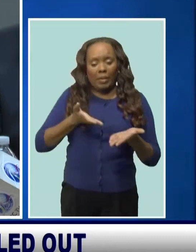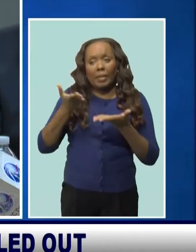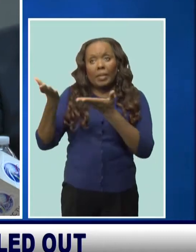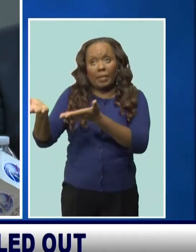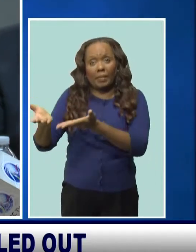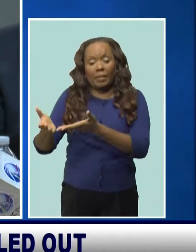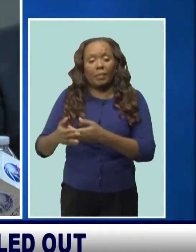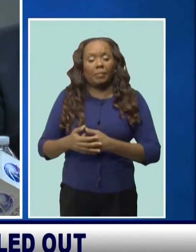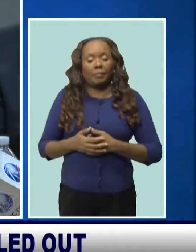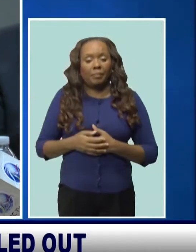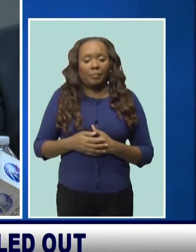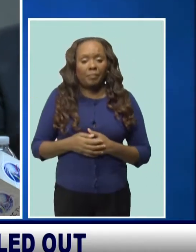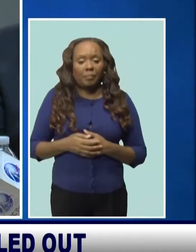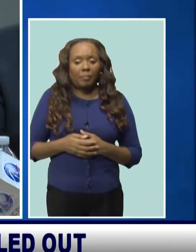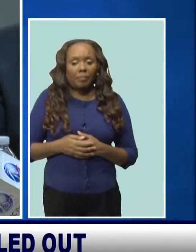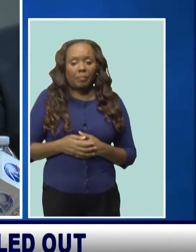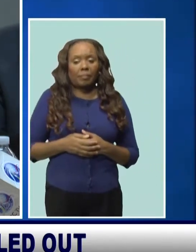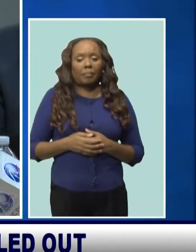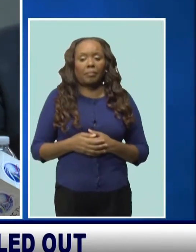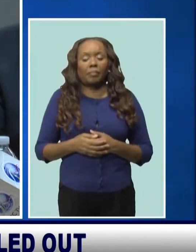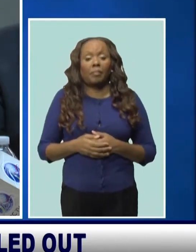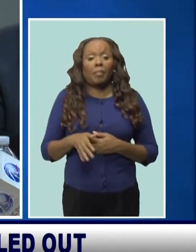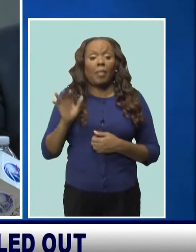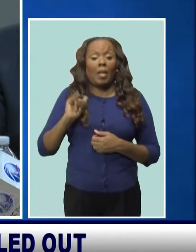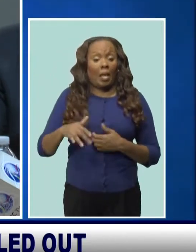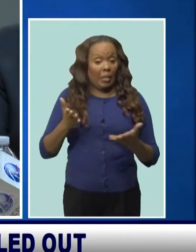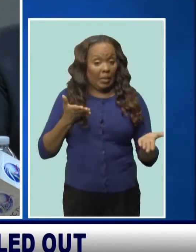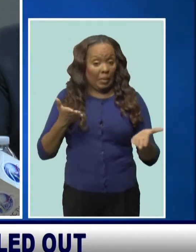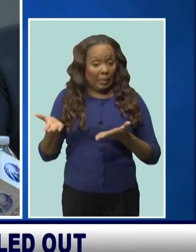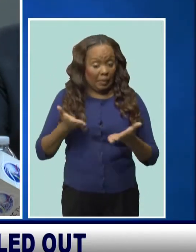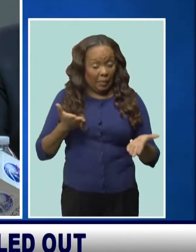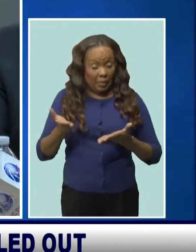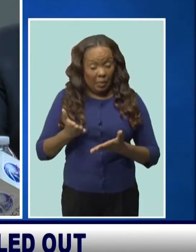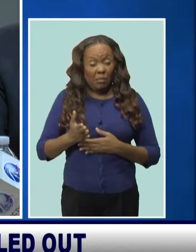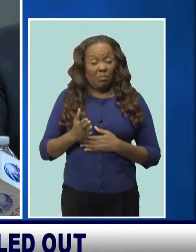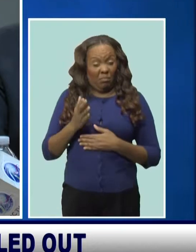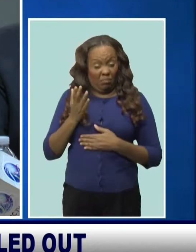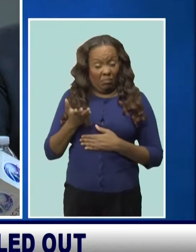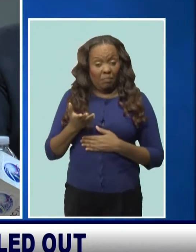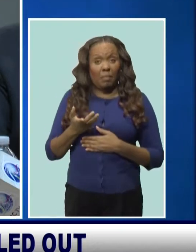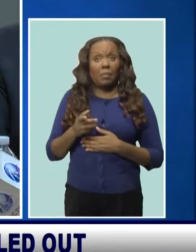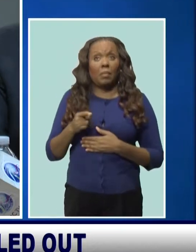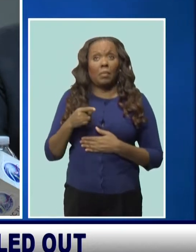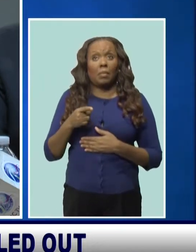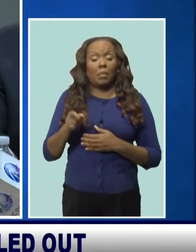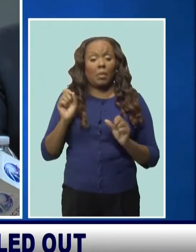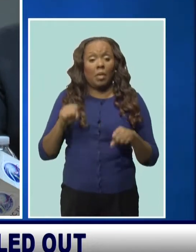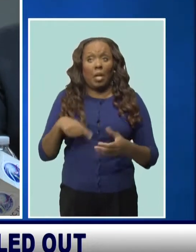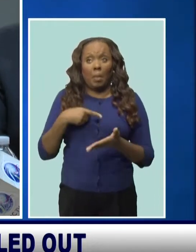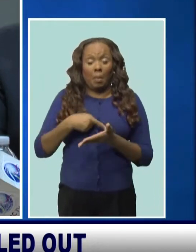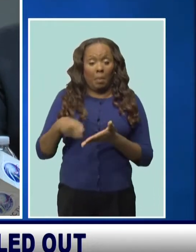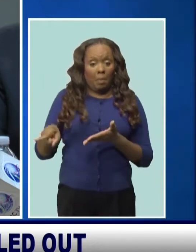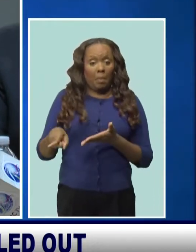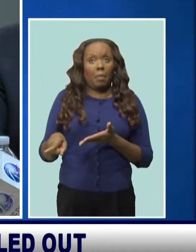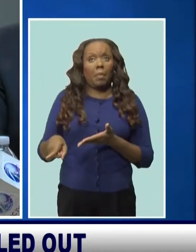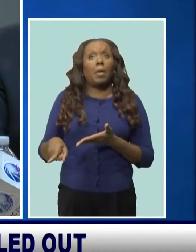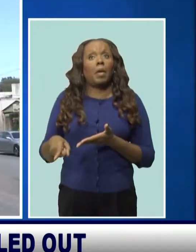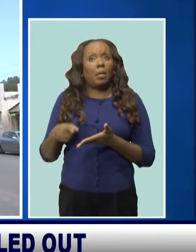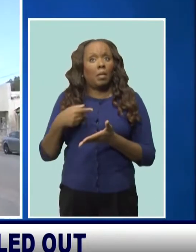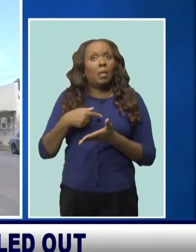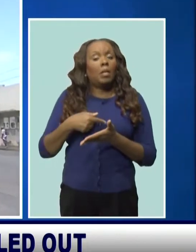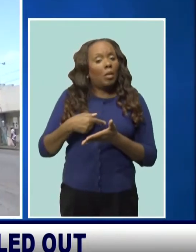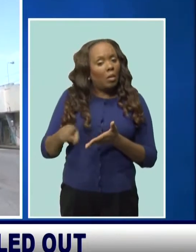prescriptions filled. And with that service, you can actually pay using our point-of-sale